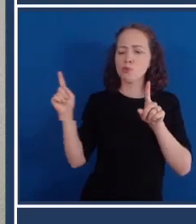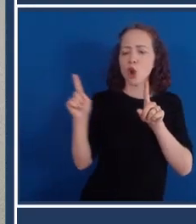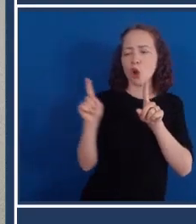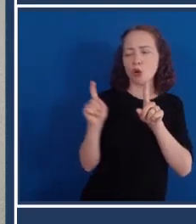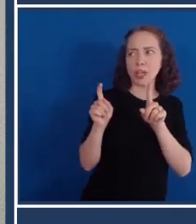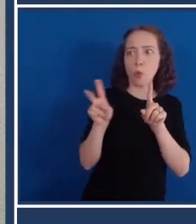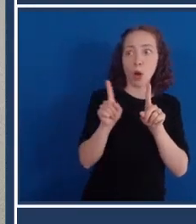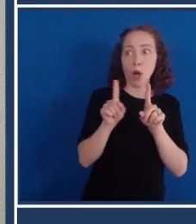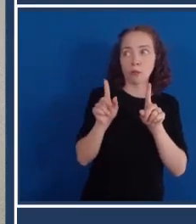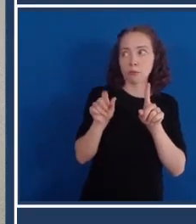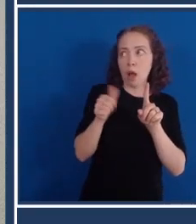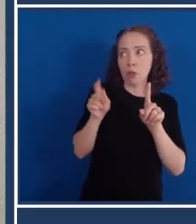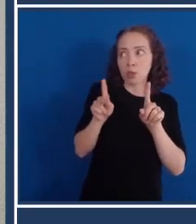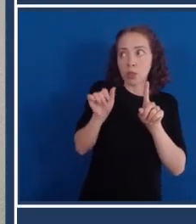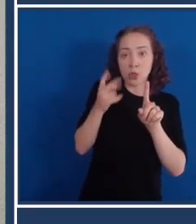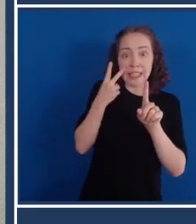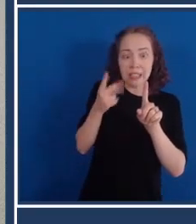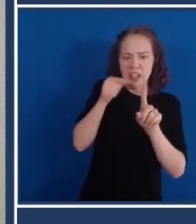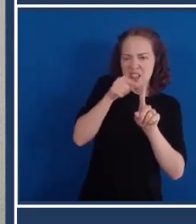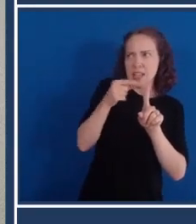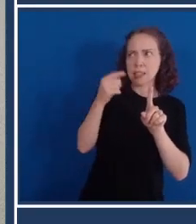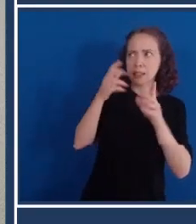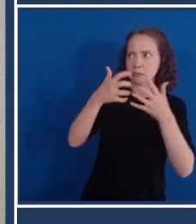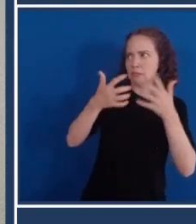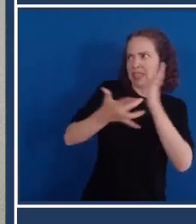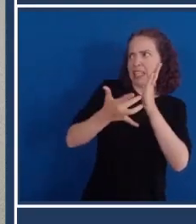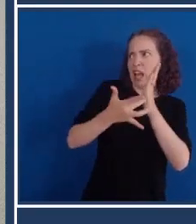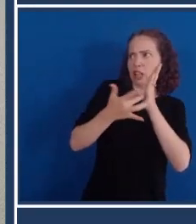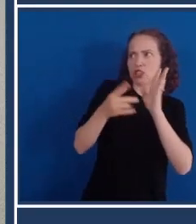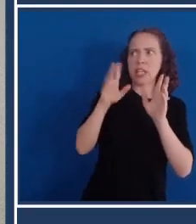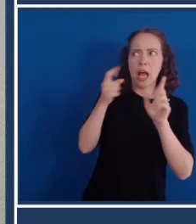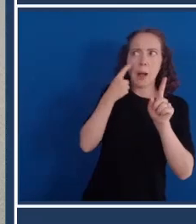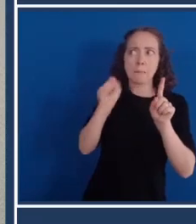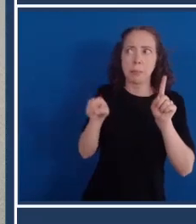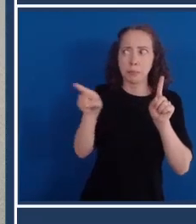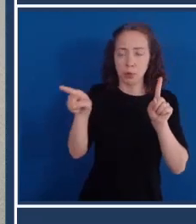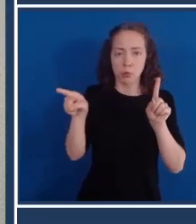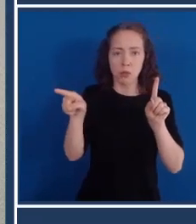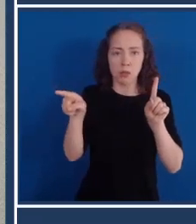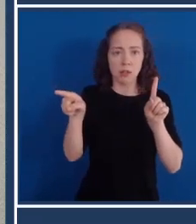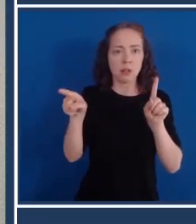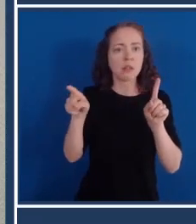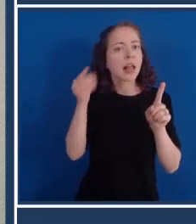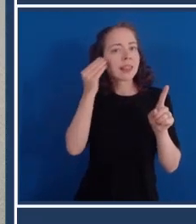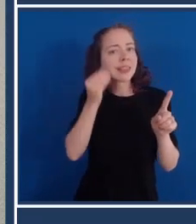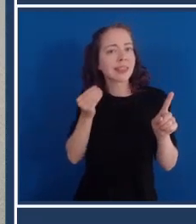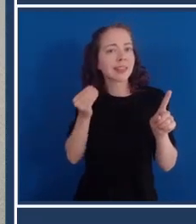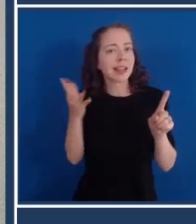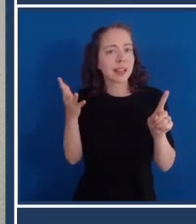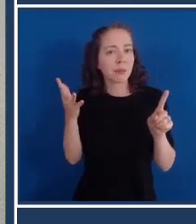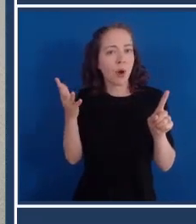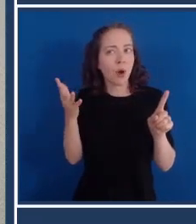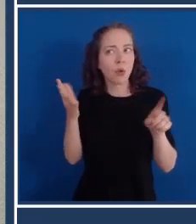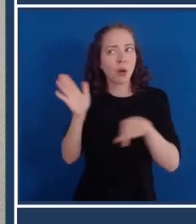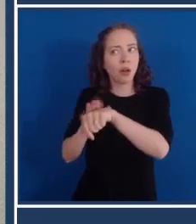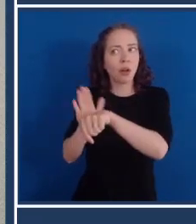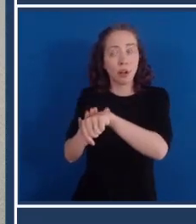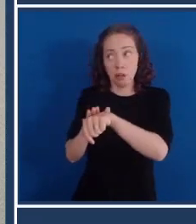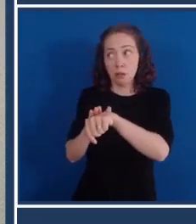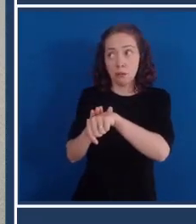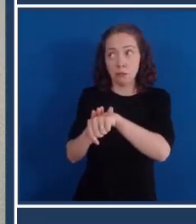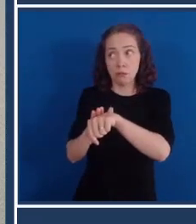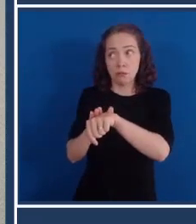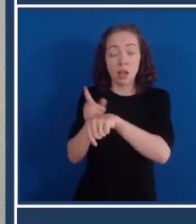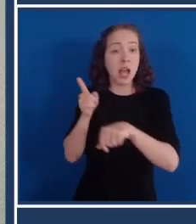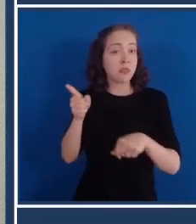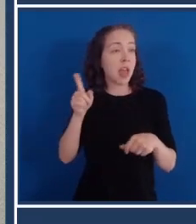for recognition? Because that would give them a choice as to whether they want to be recognised in that scenario or not. Or